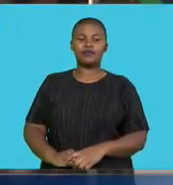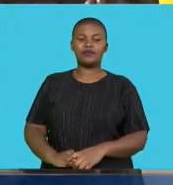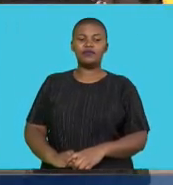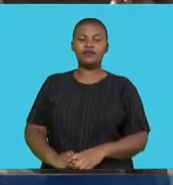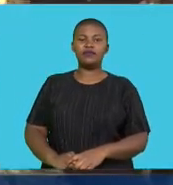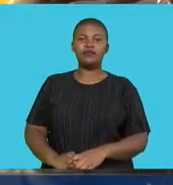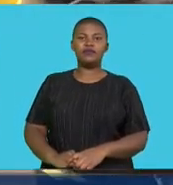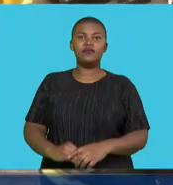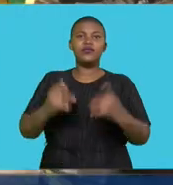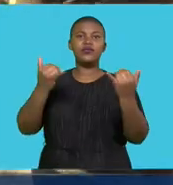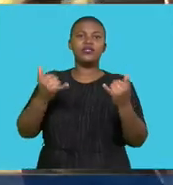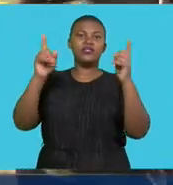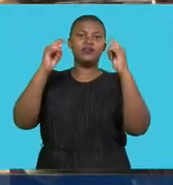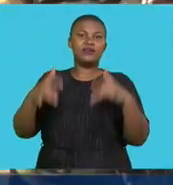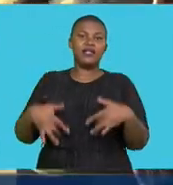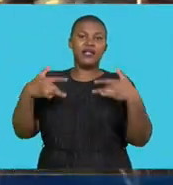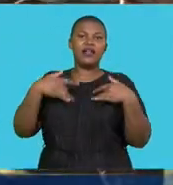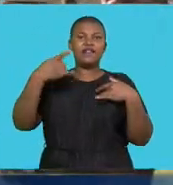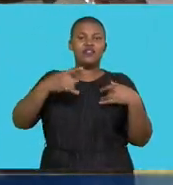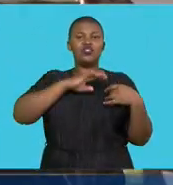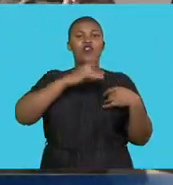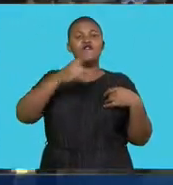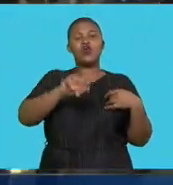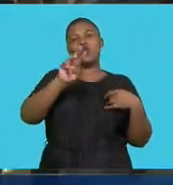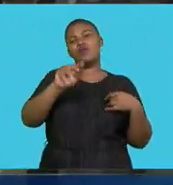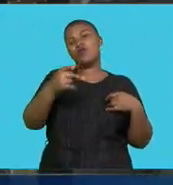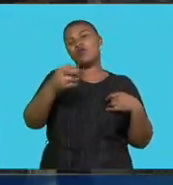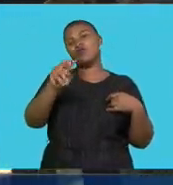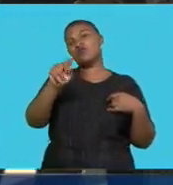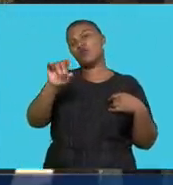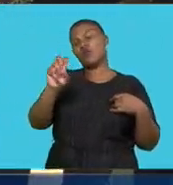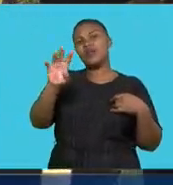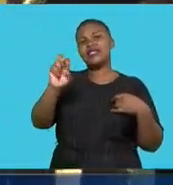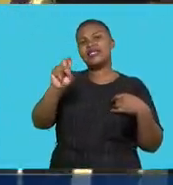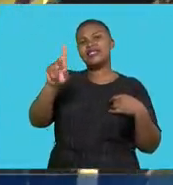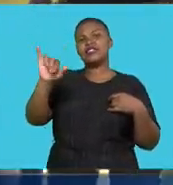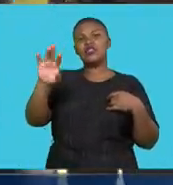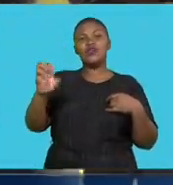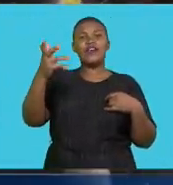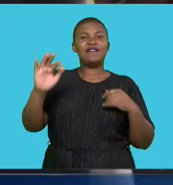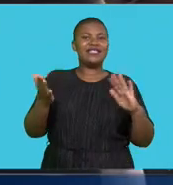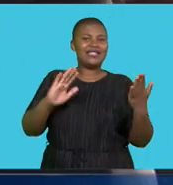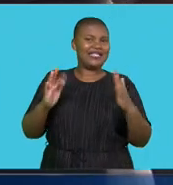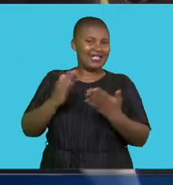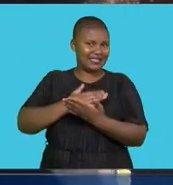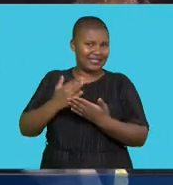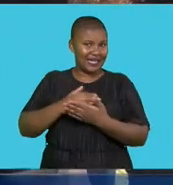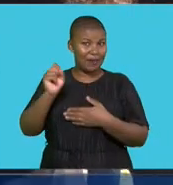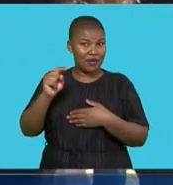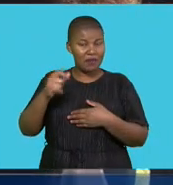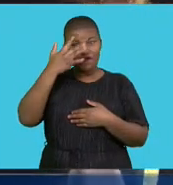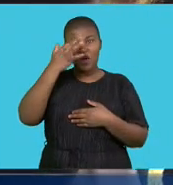Njengoba bekubungazwa impilo yamasosha omkhonto wesizwe angamashumi amabili nanye aphangalala ezandleni zamasosha